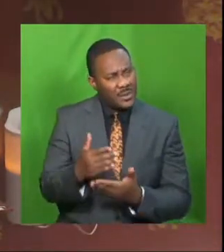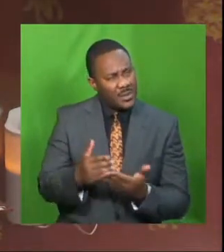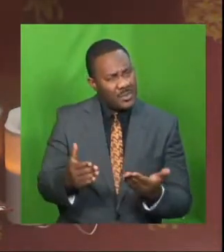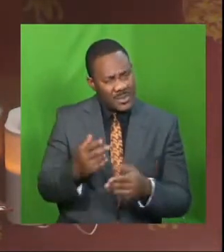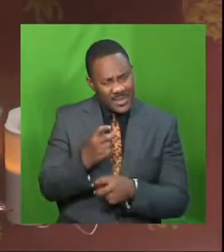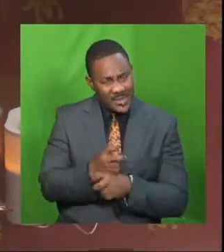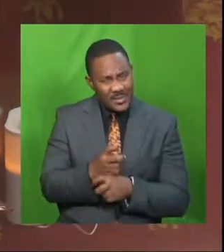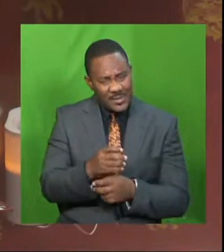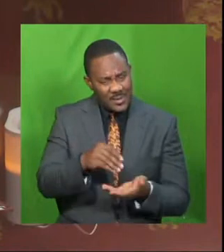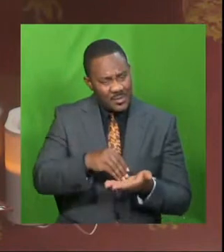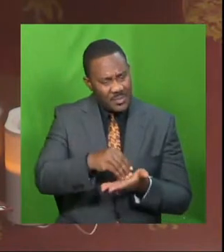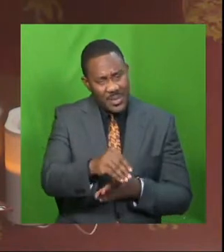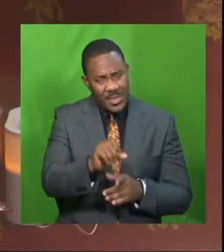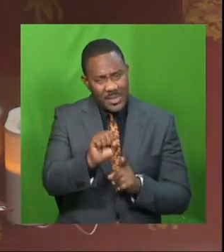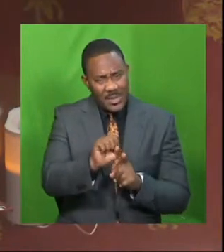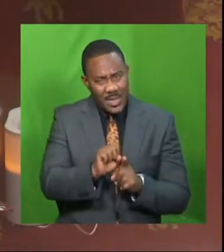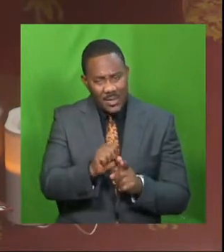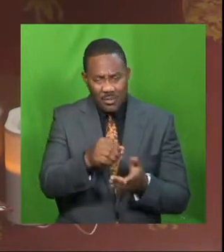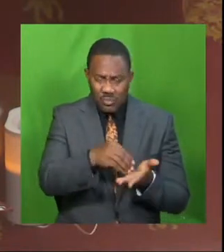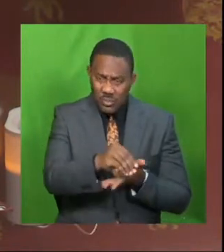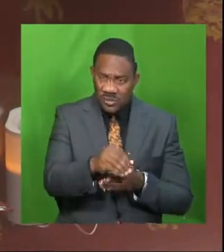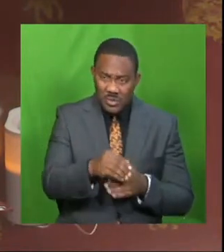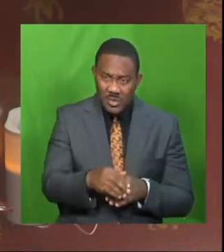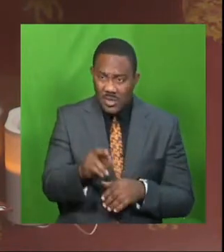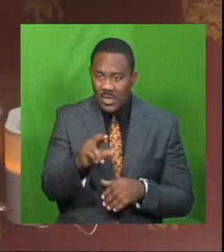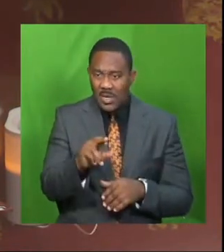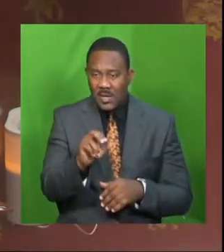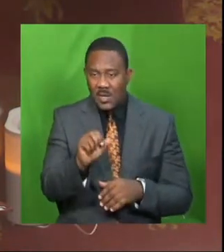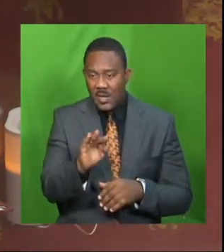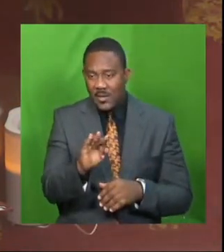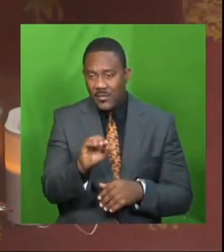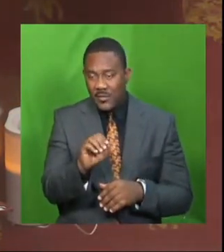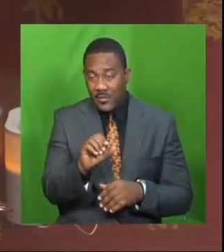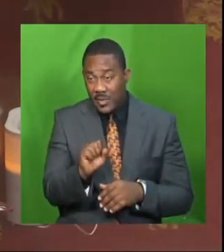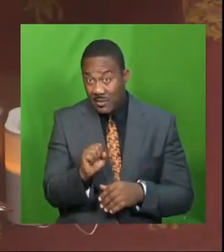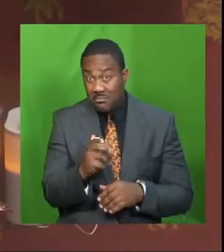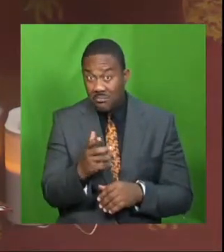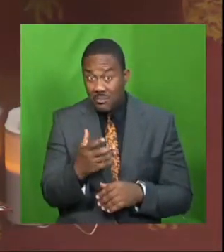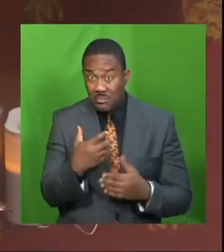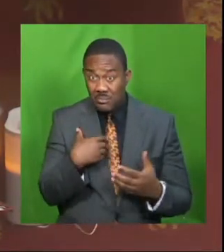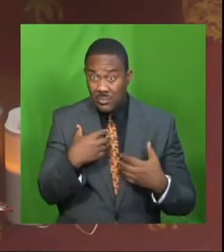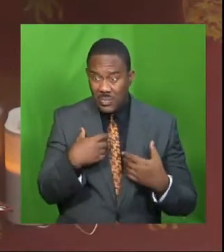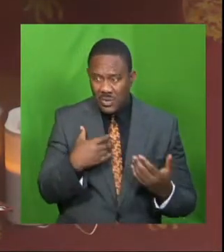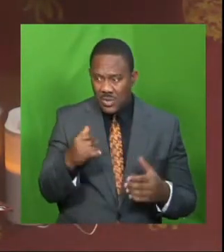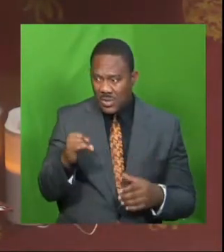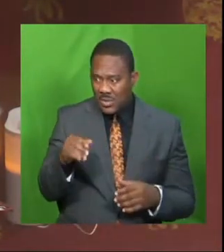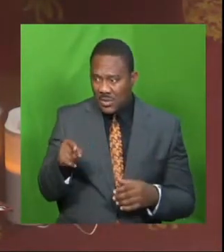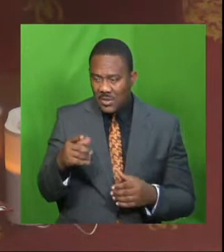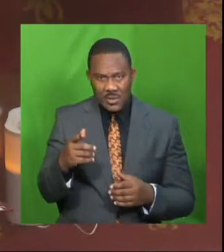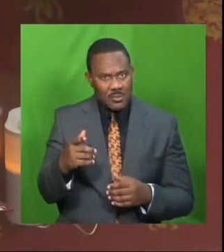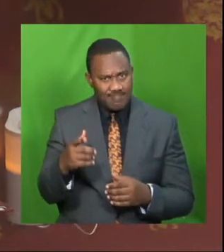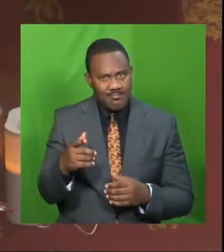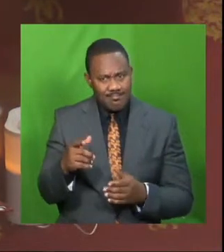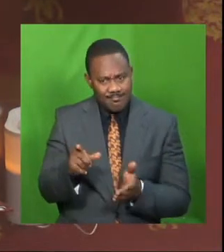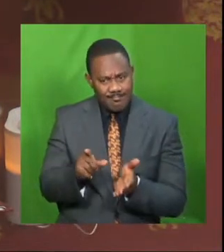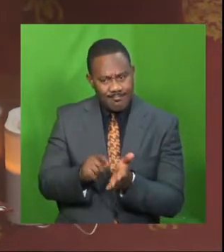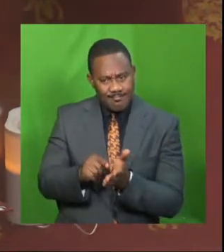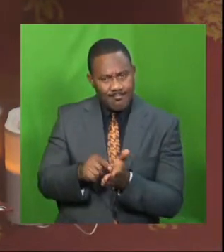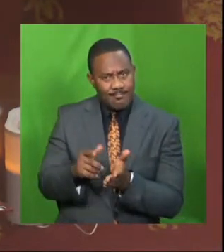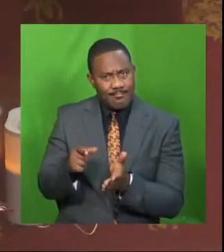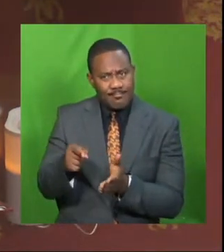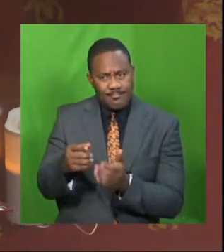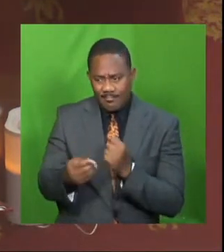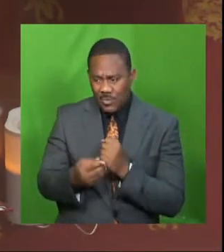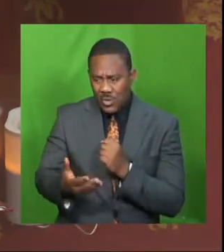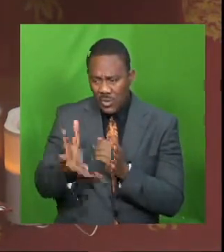to pay salaries. And the RFS contends that when journalists are not paid, the ability to do a